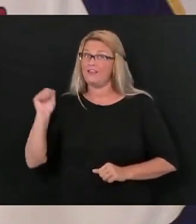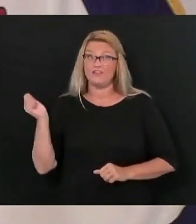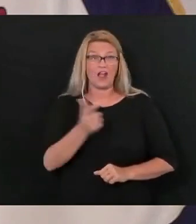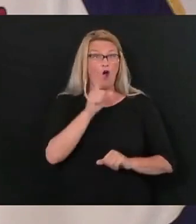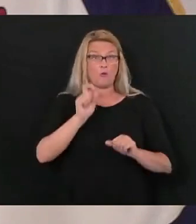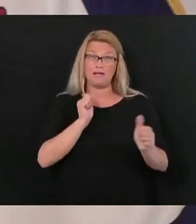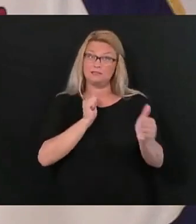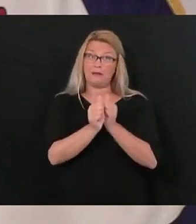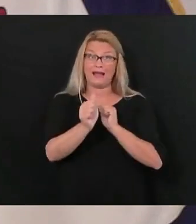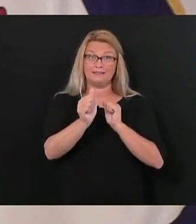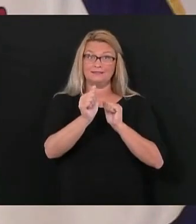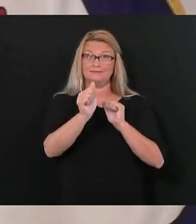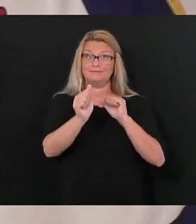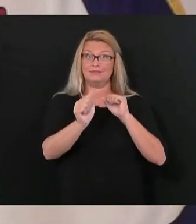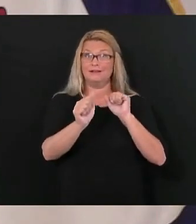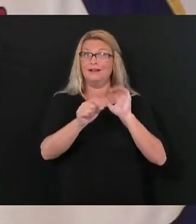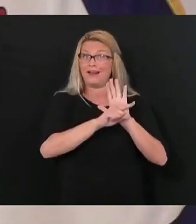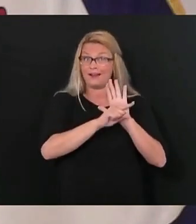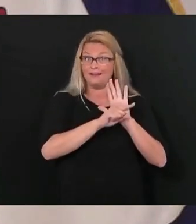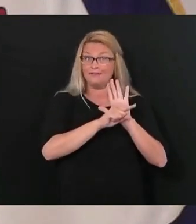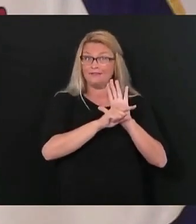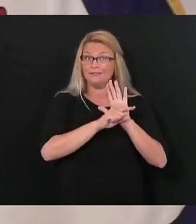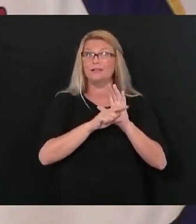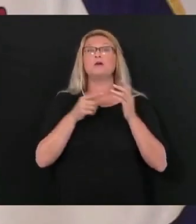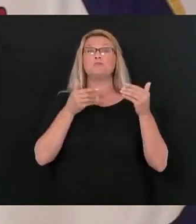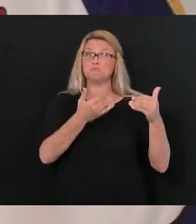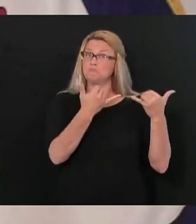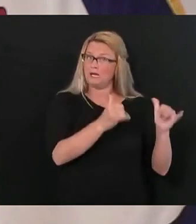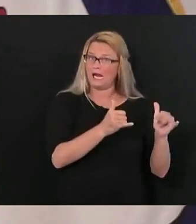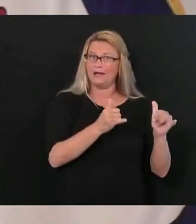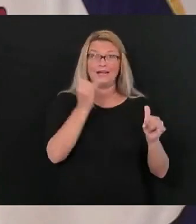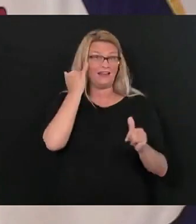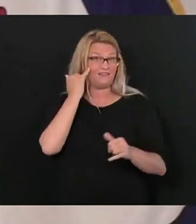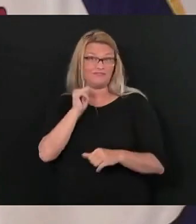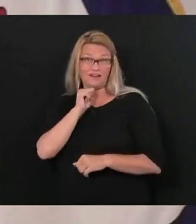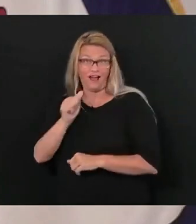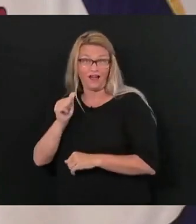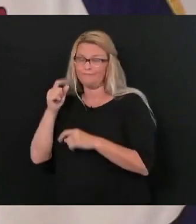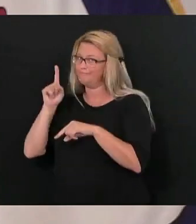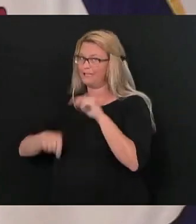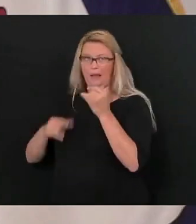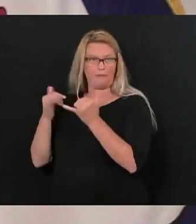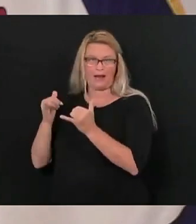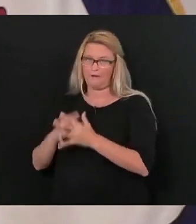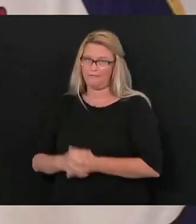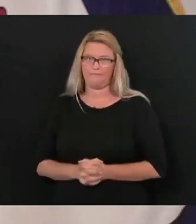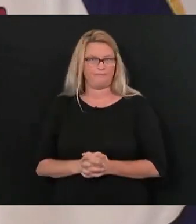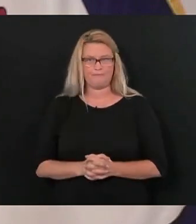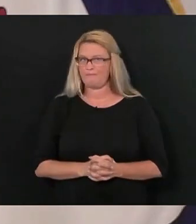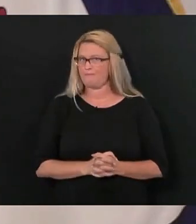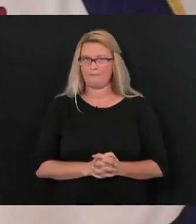if everybody passes, you can play. If they don't, you can't play. It's just that simple.